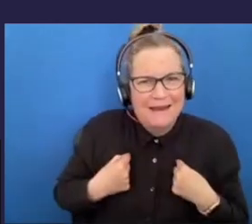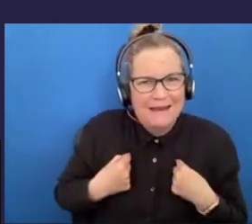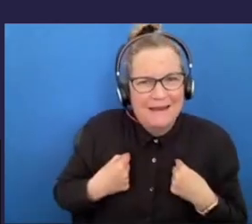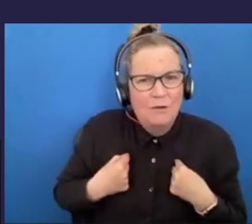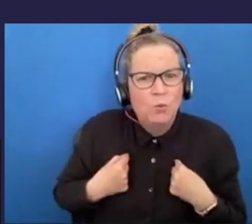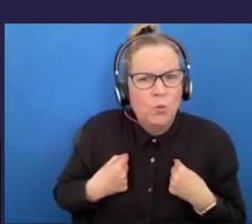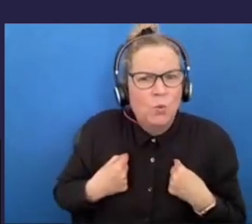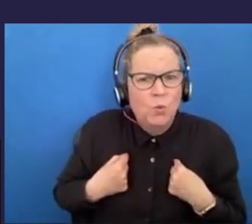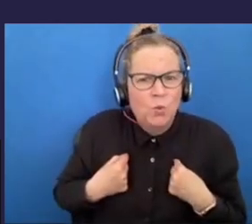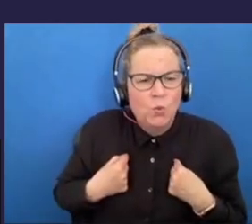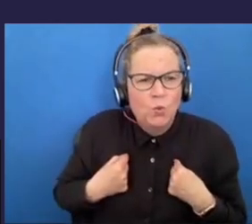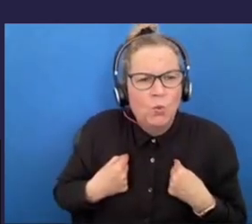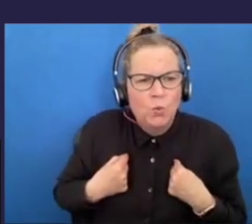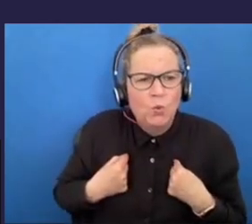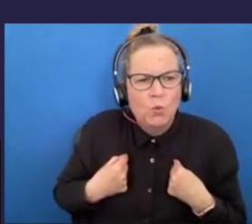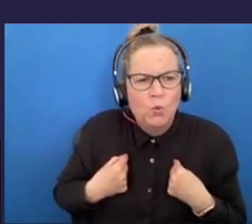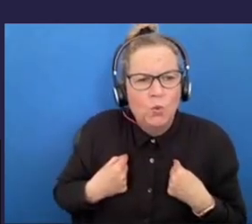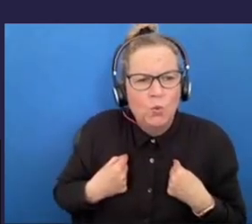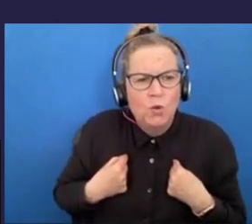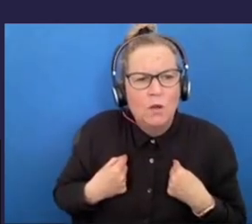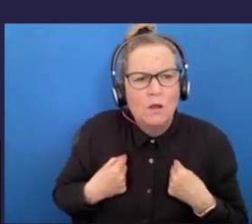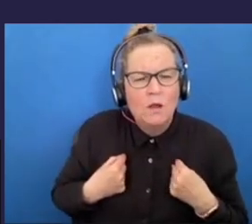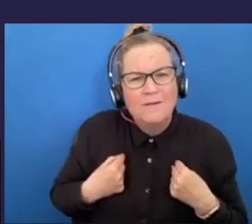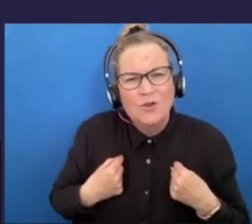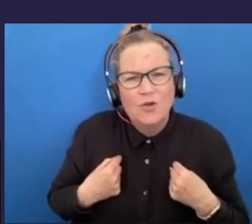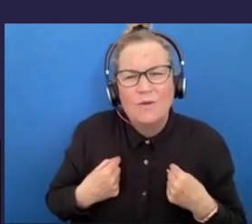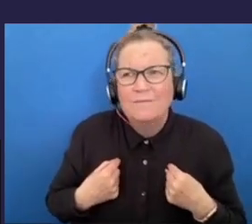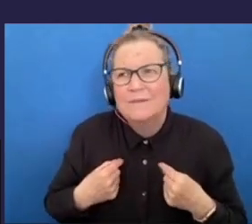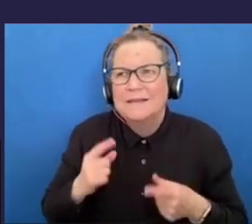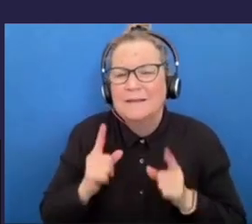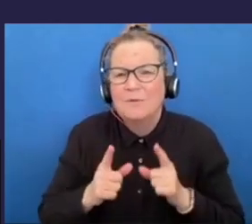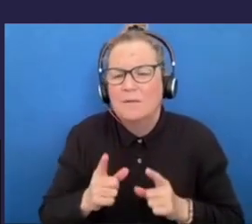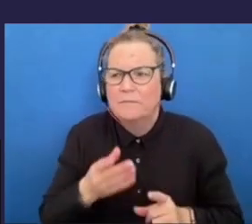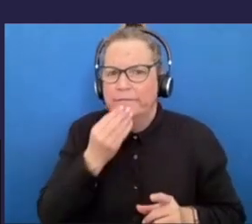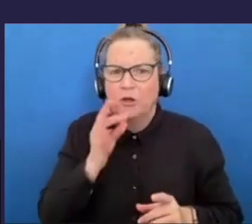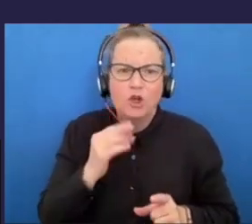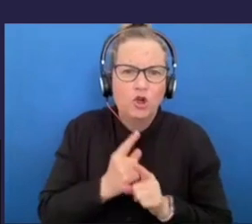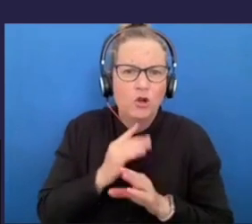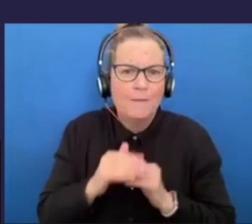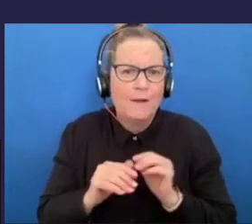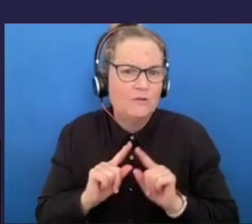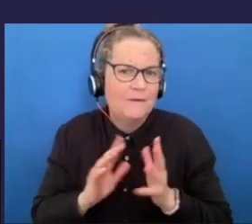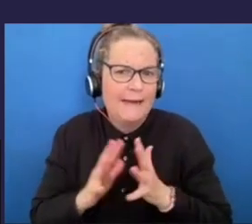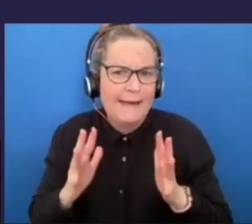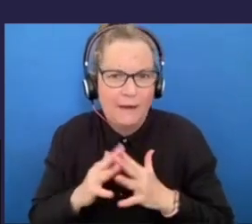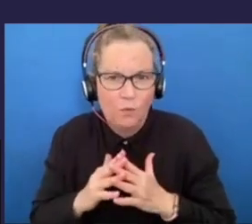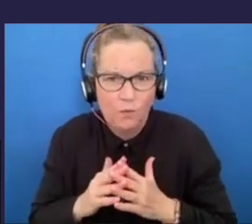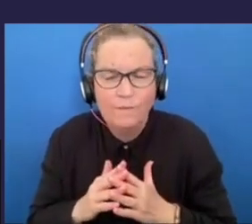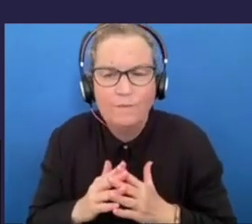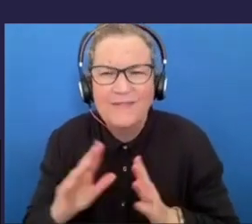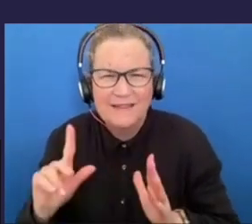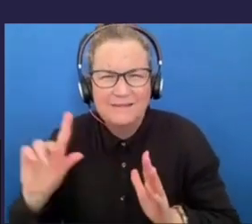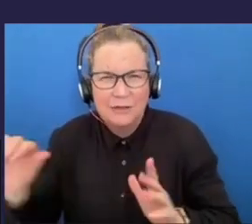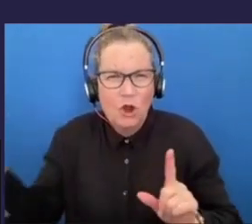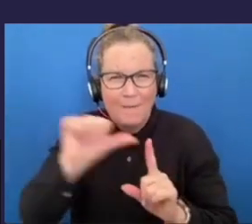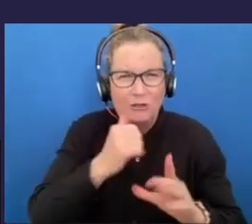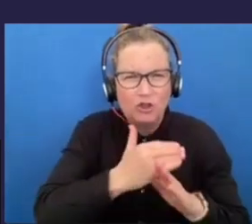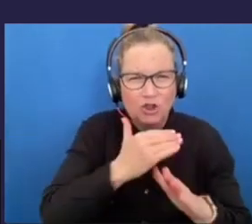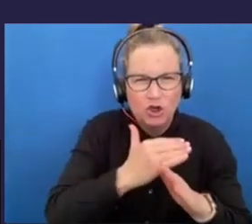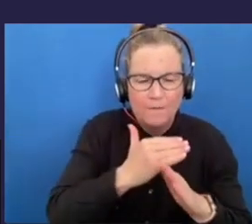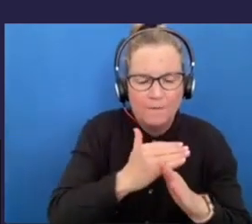care to not exaggerate it or highlight the difference. So let's return to the starting point of the job, the